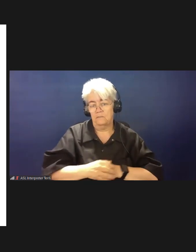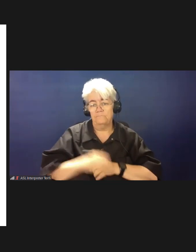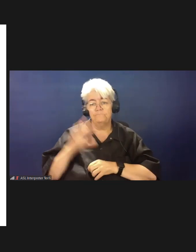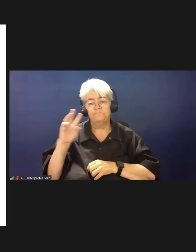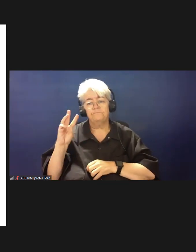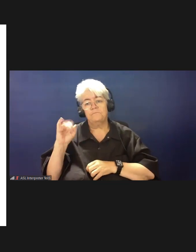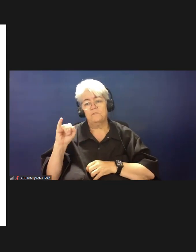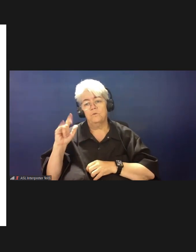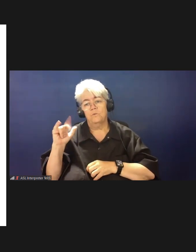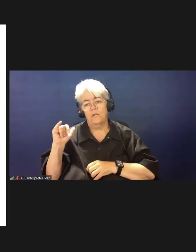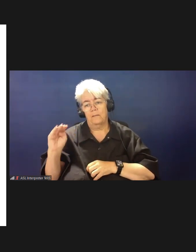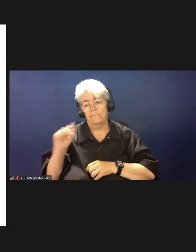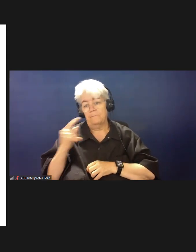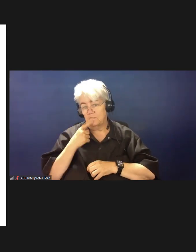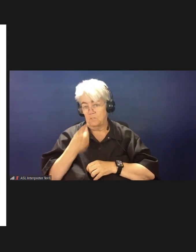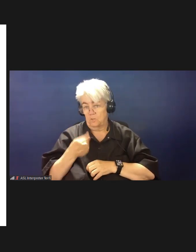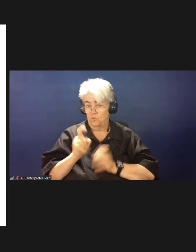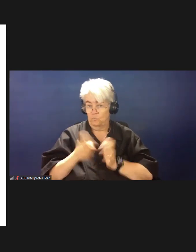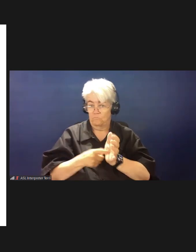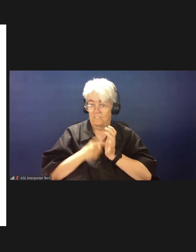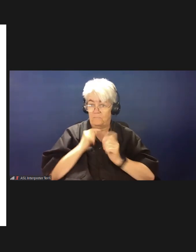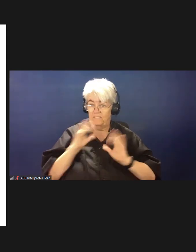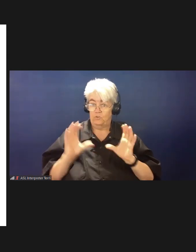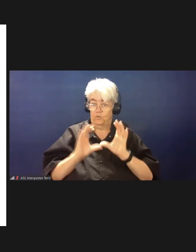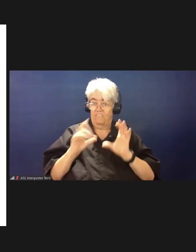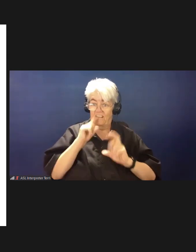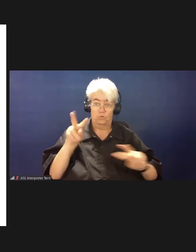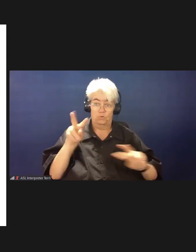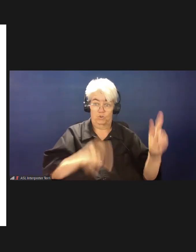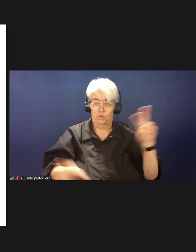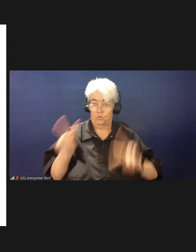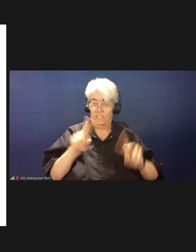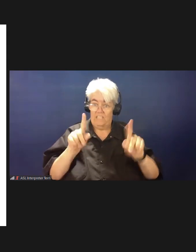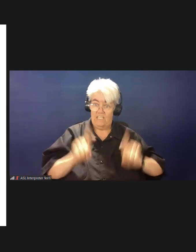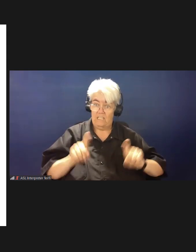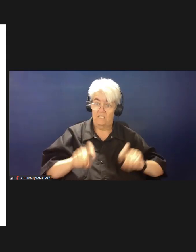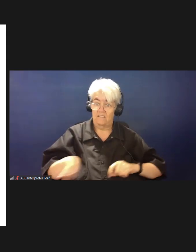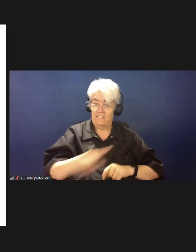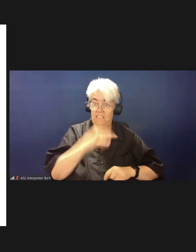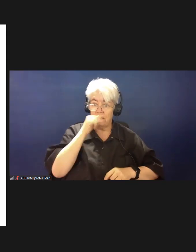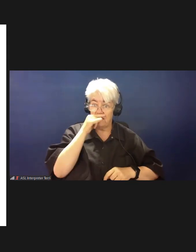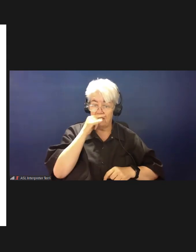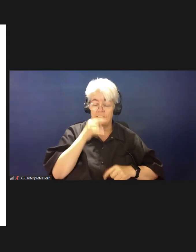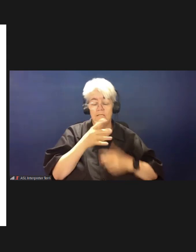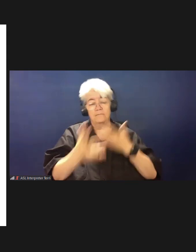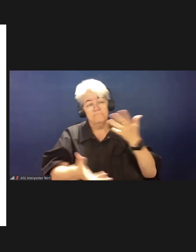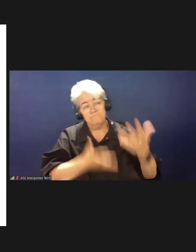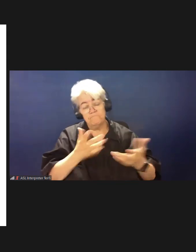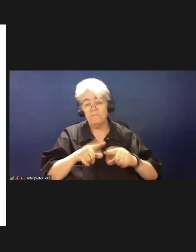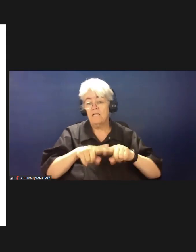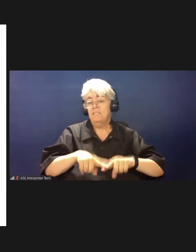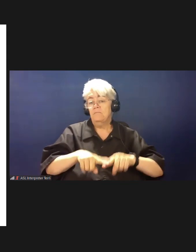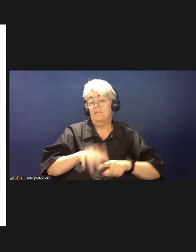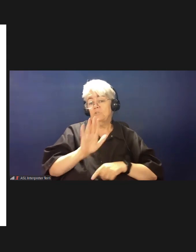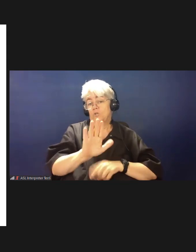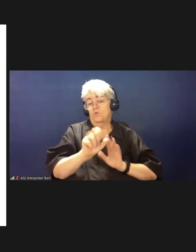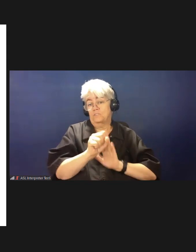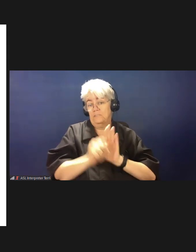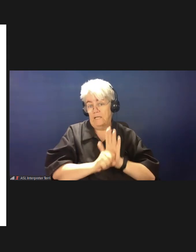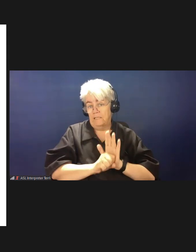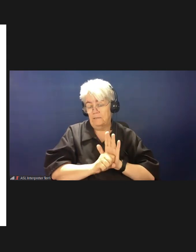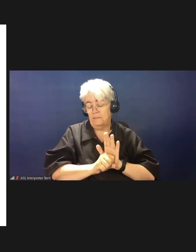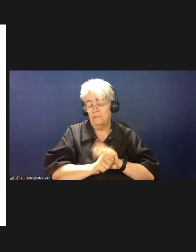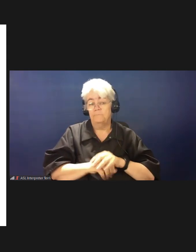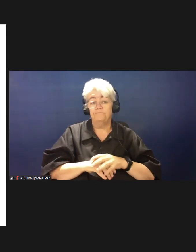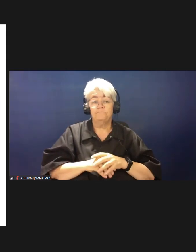you need to be certified to do screenings, and that tends to be a state-specific issue. We don't